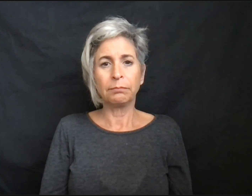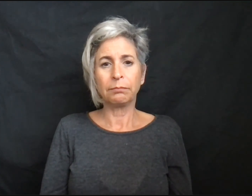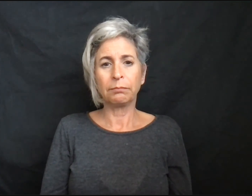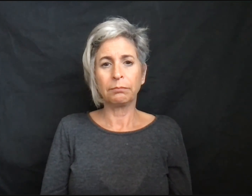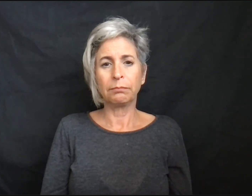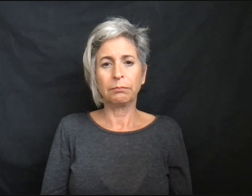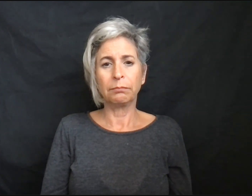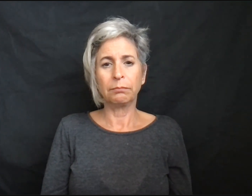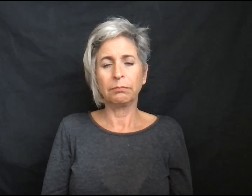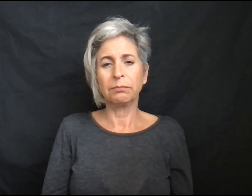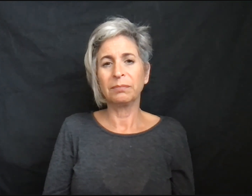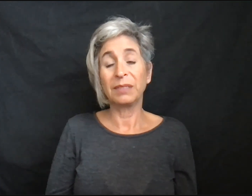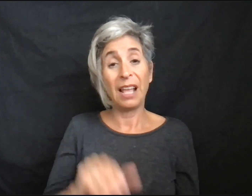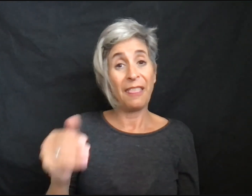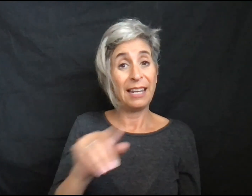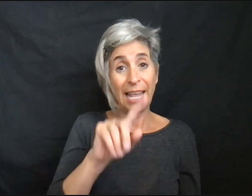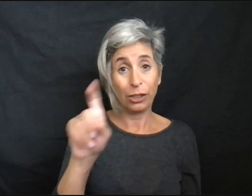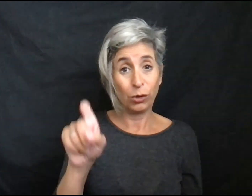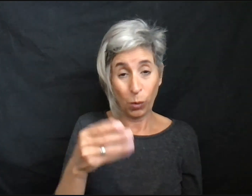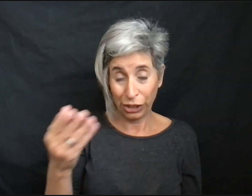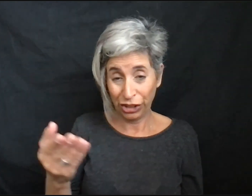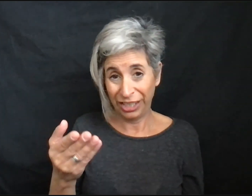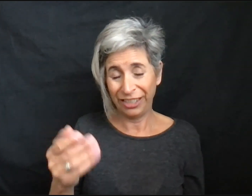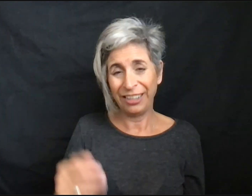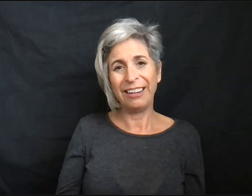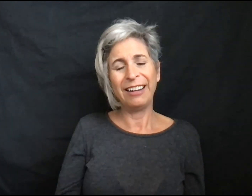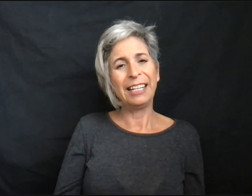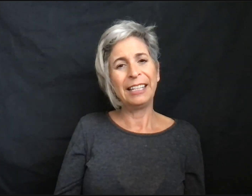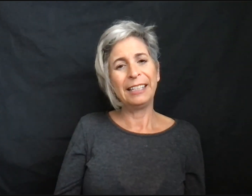Okay, and the next question here asks,